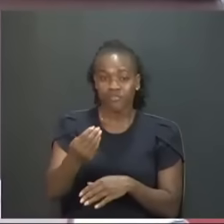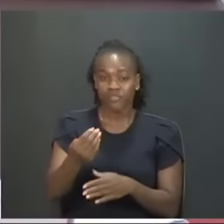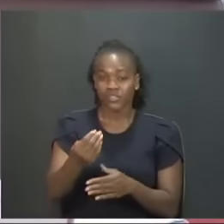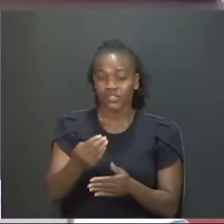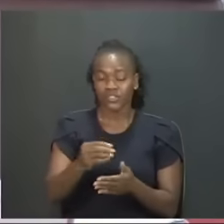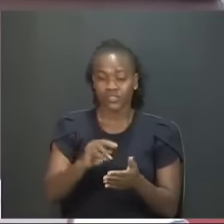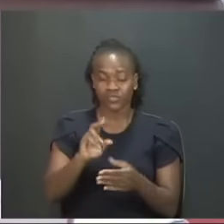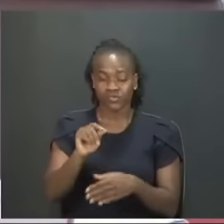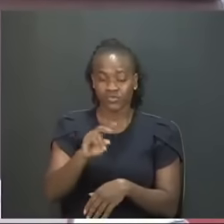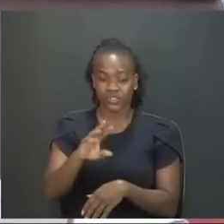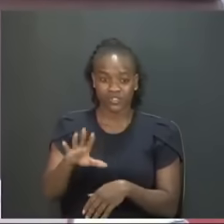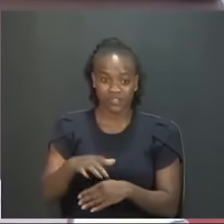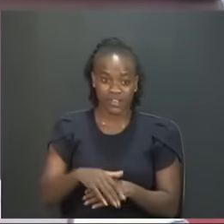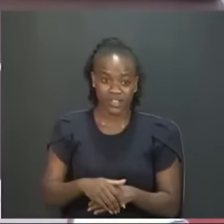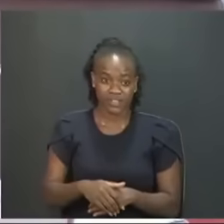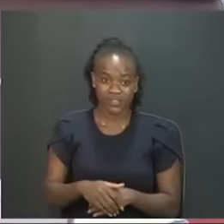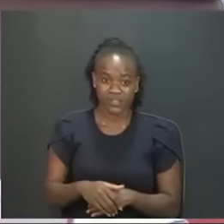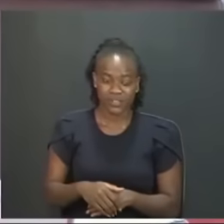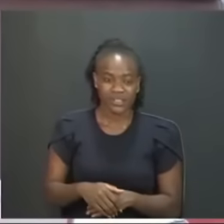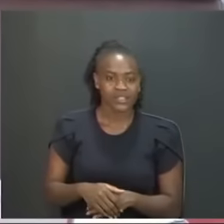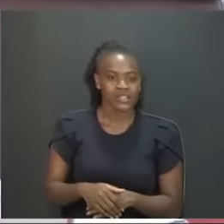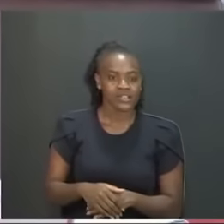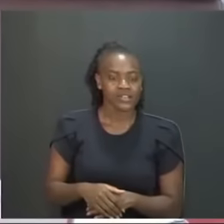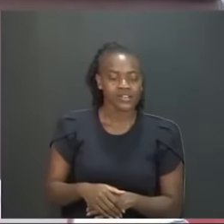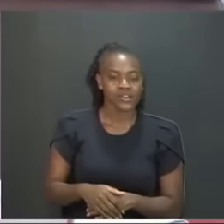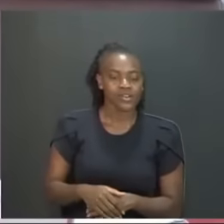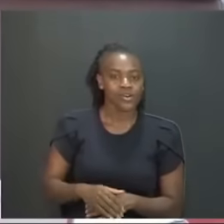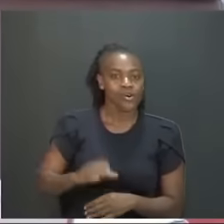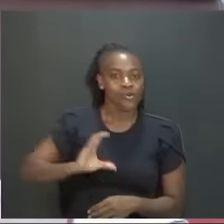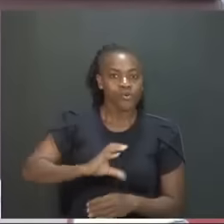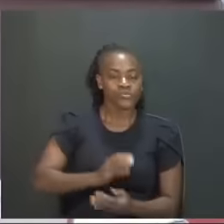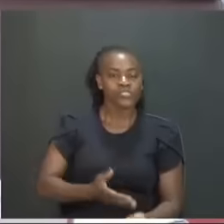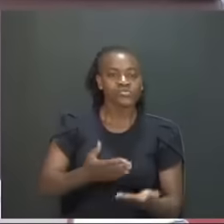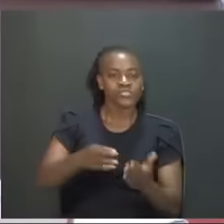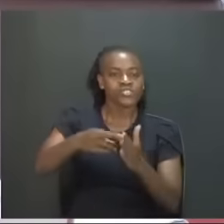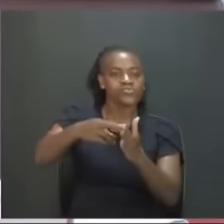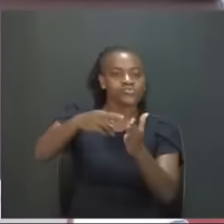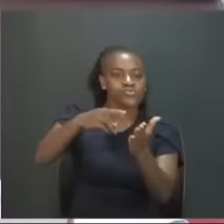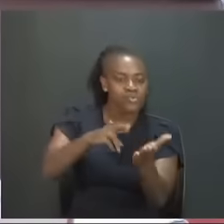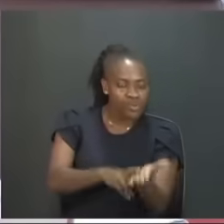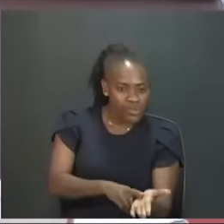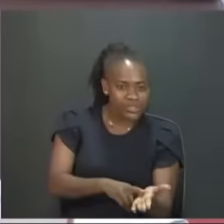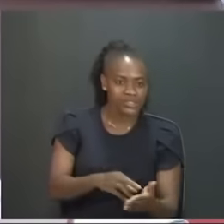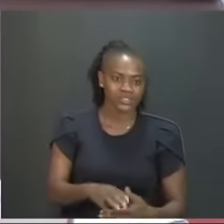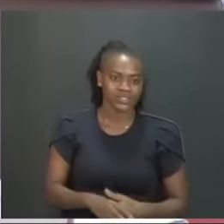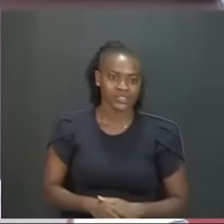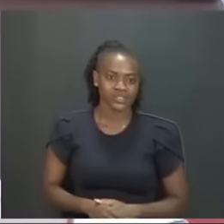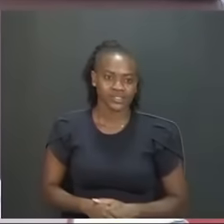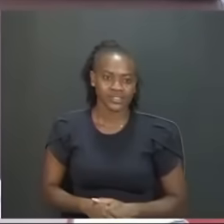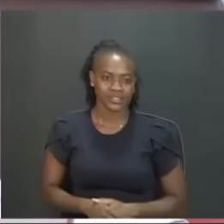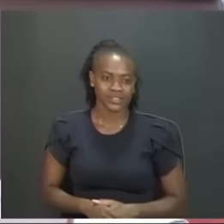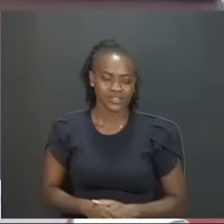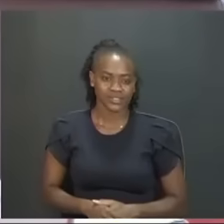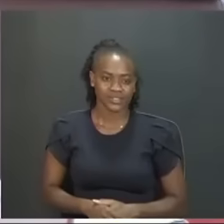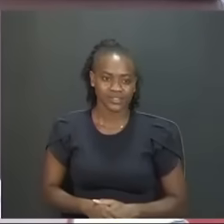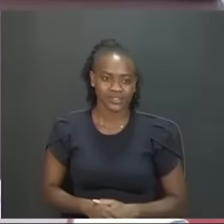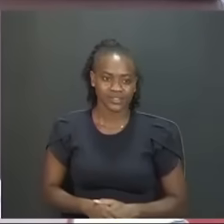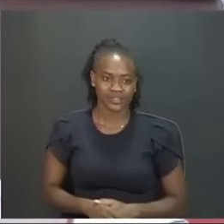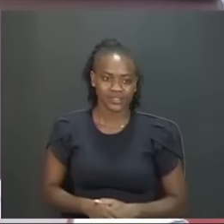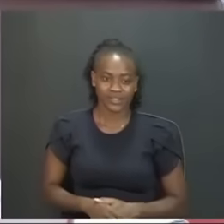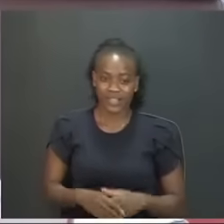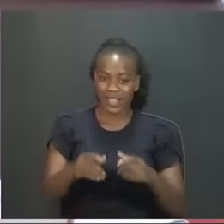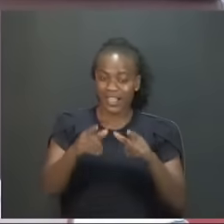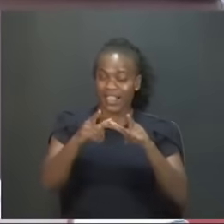committee accordingly submits its report as follows. Mr. Speaker, though the